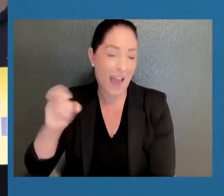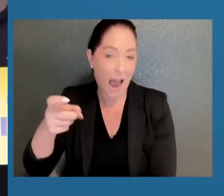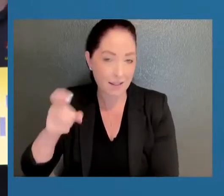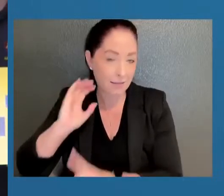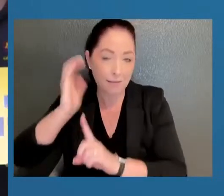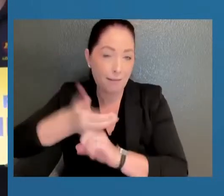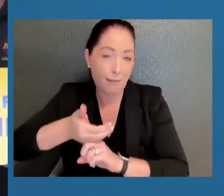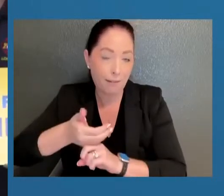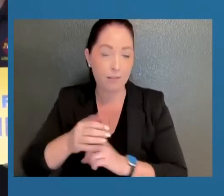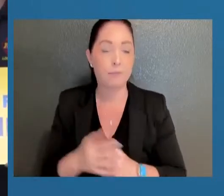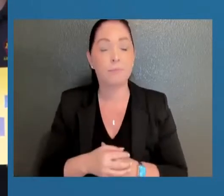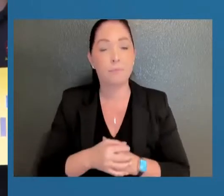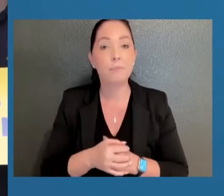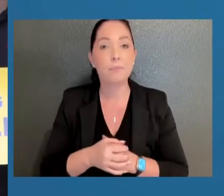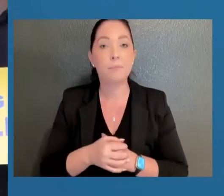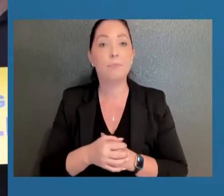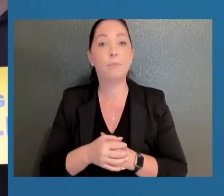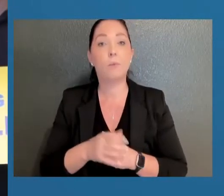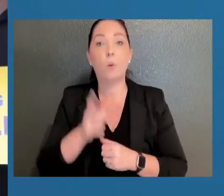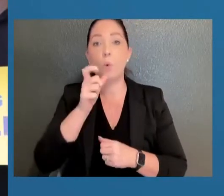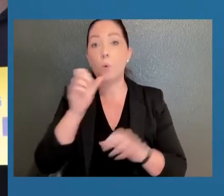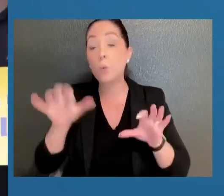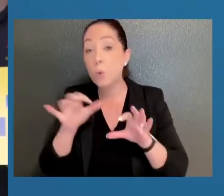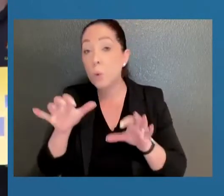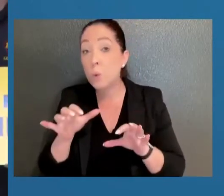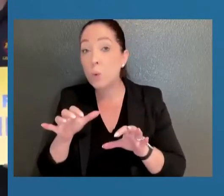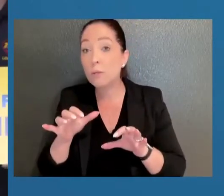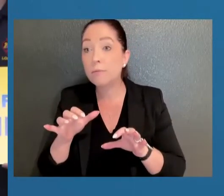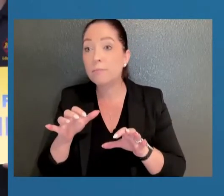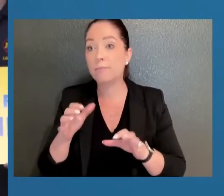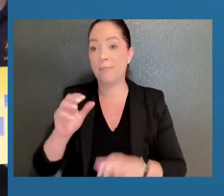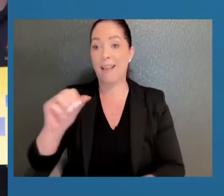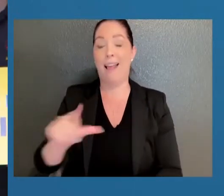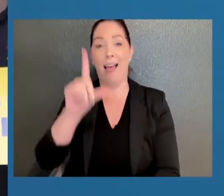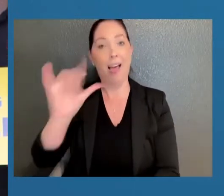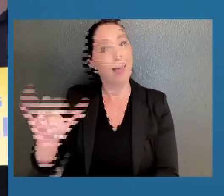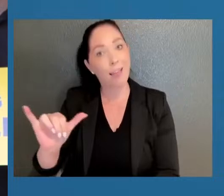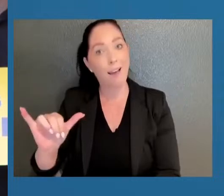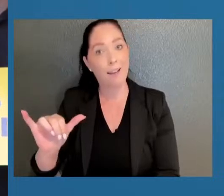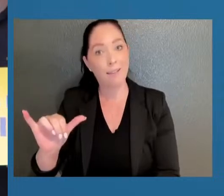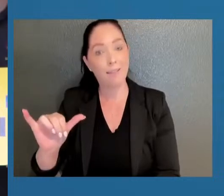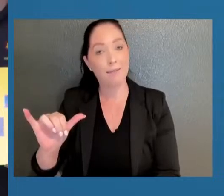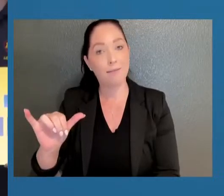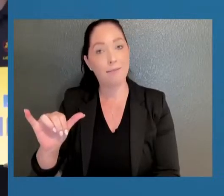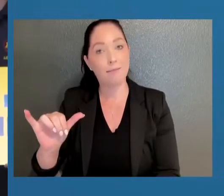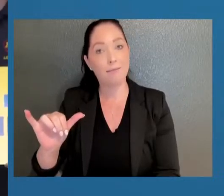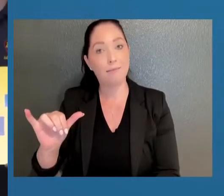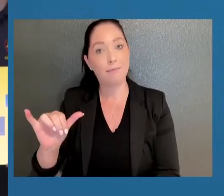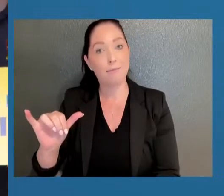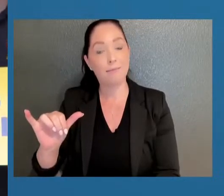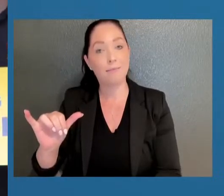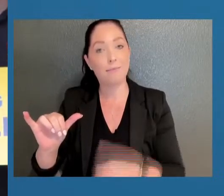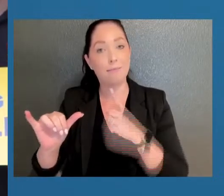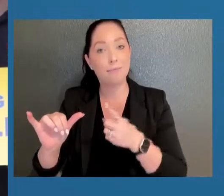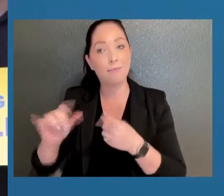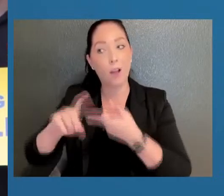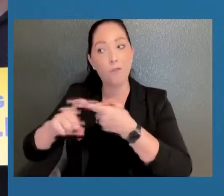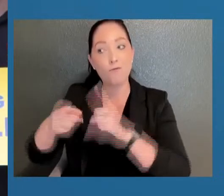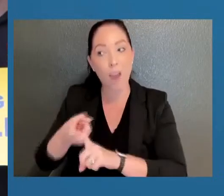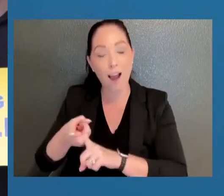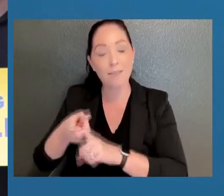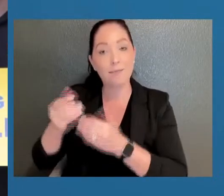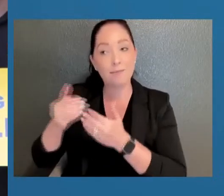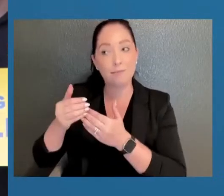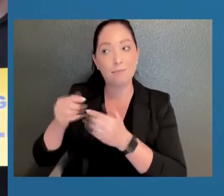that with? One of our greatest allies, people that we know as our friends and neighbors, the people of the great country of